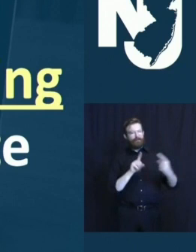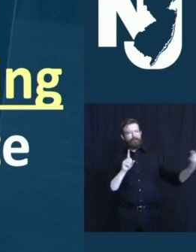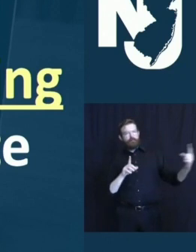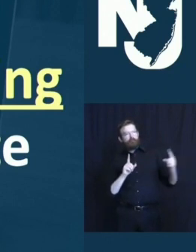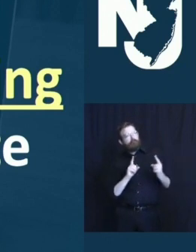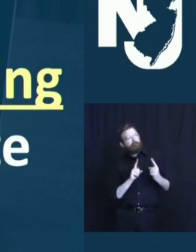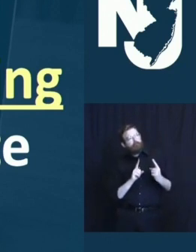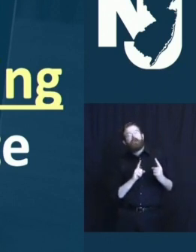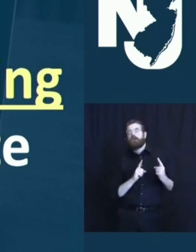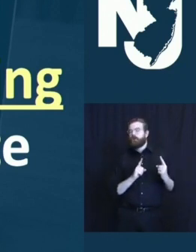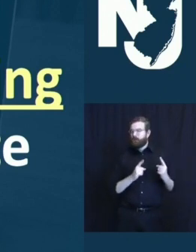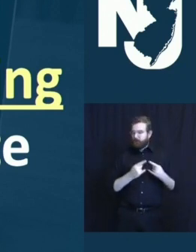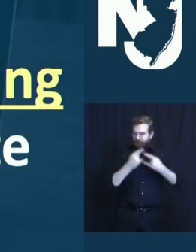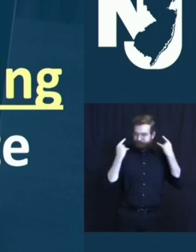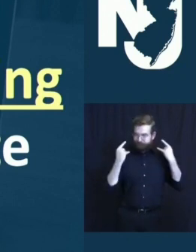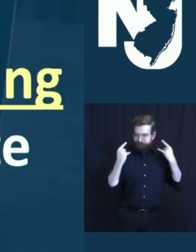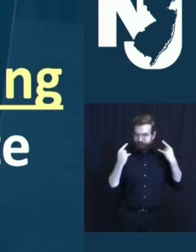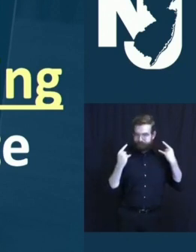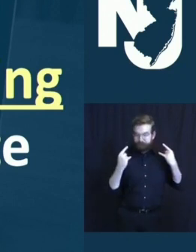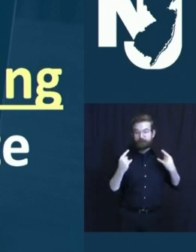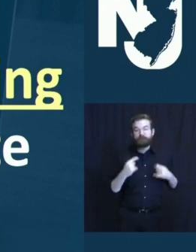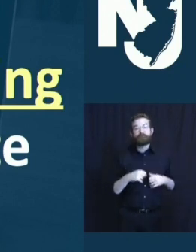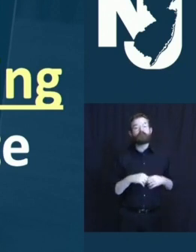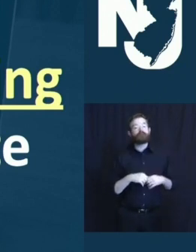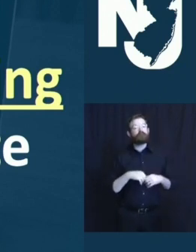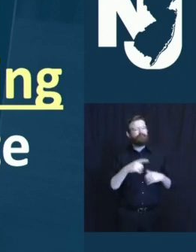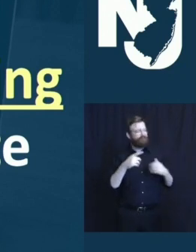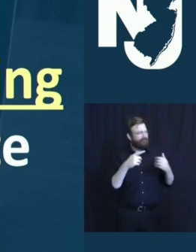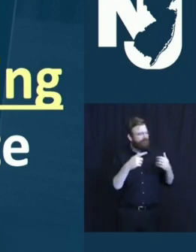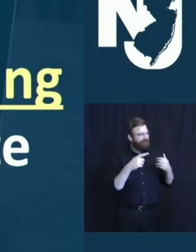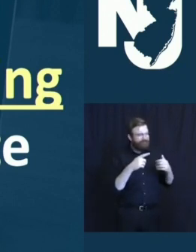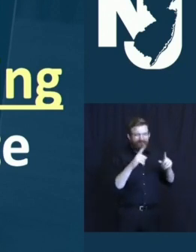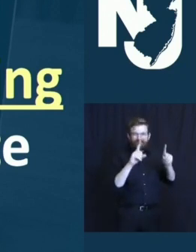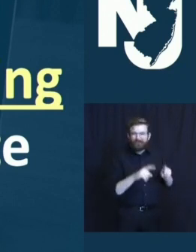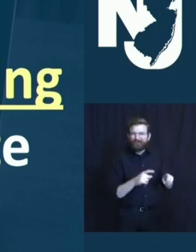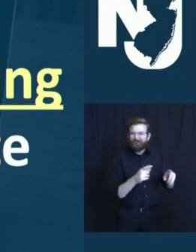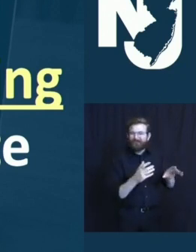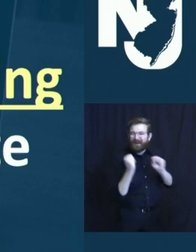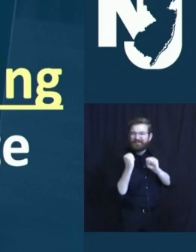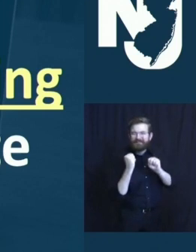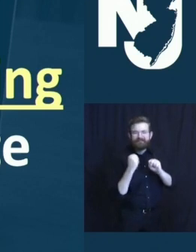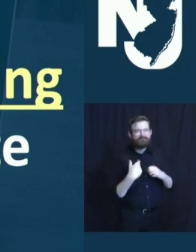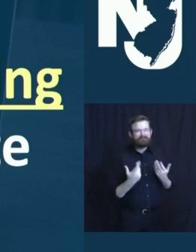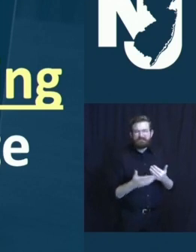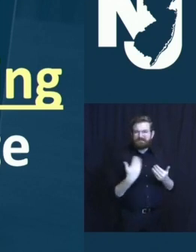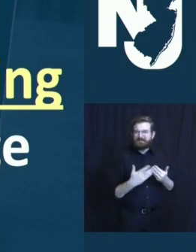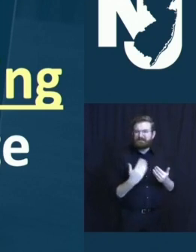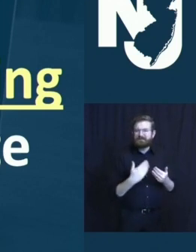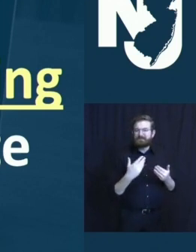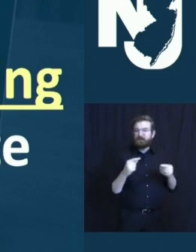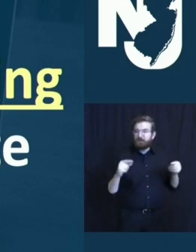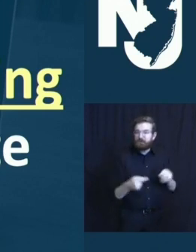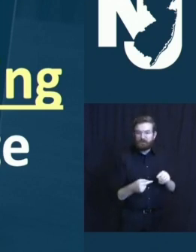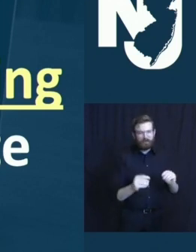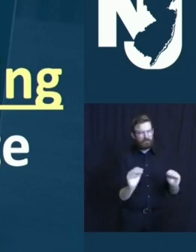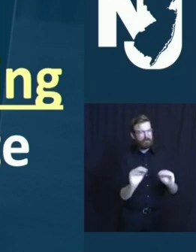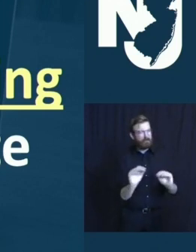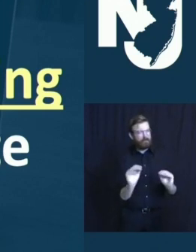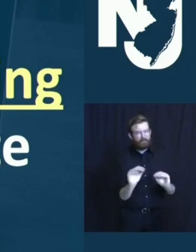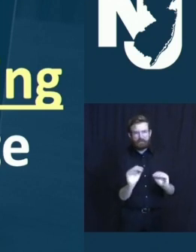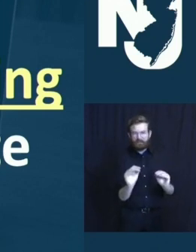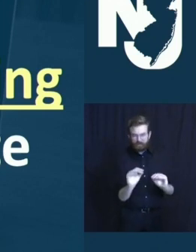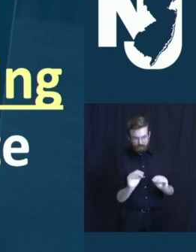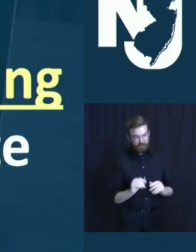just made about the unwitting, asymptomatic, seemingly healthy person who can pass this virus